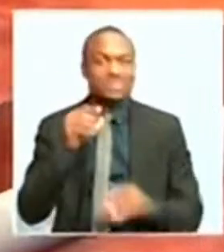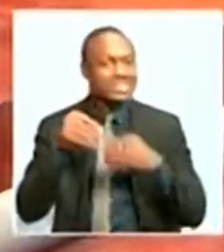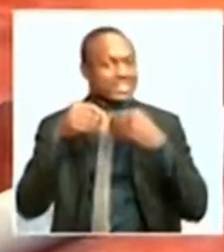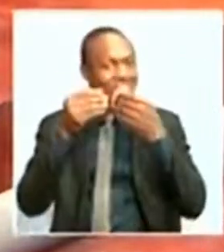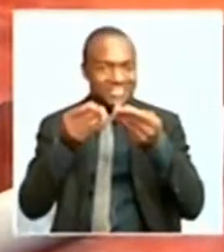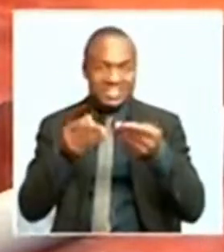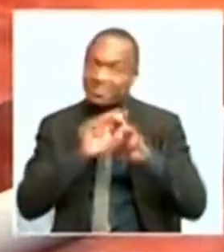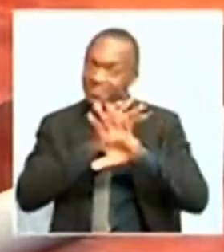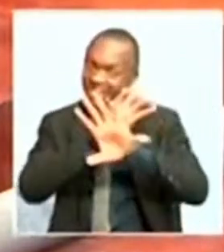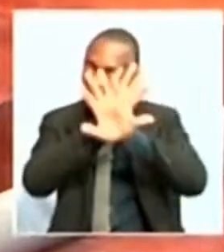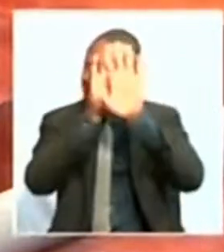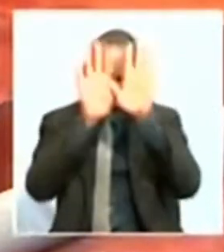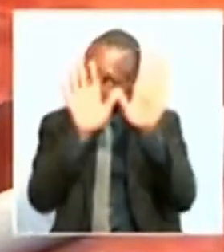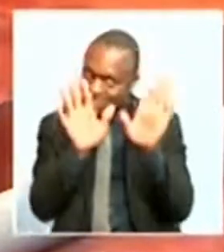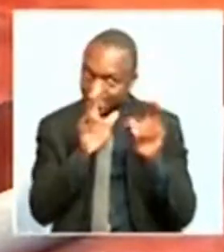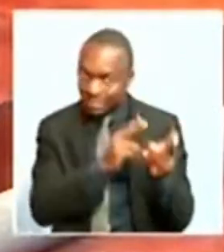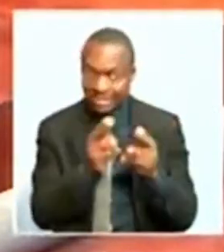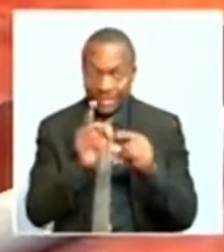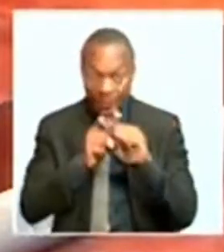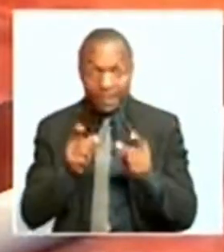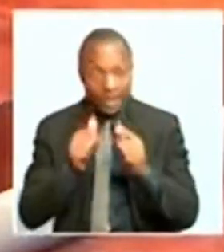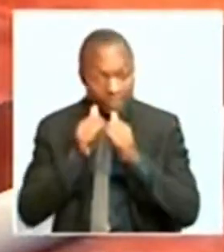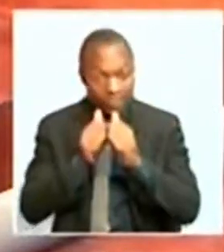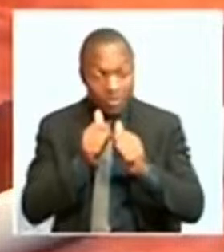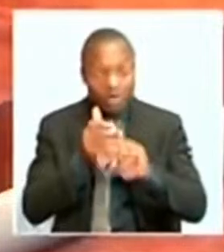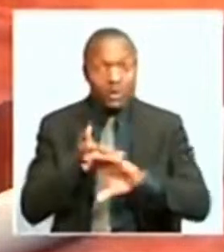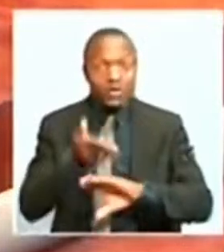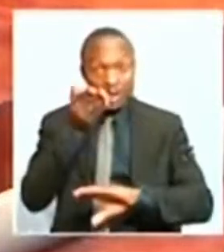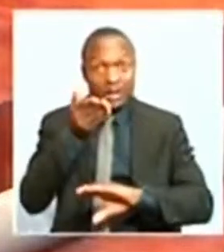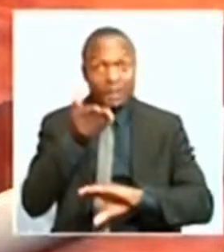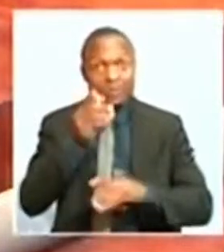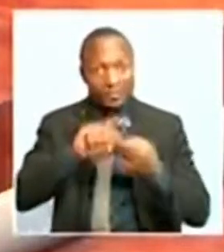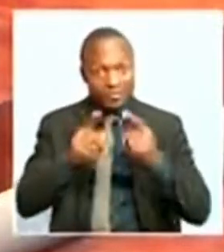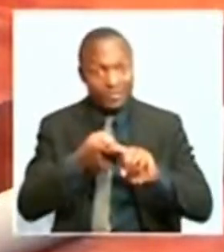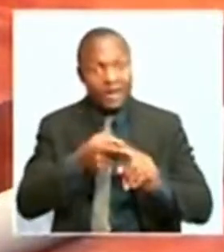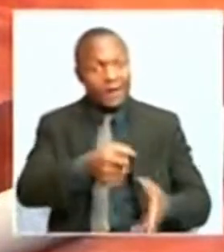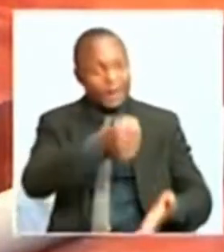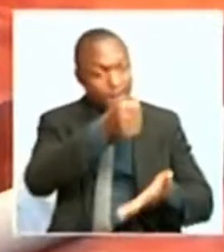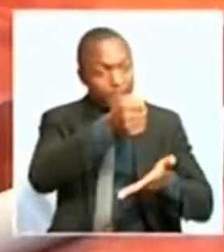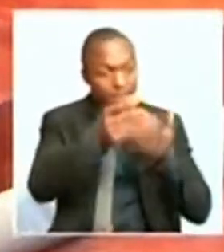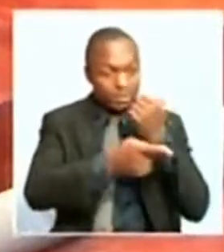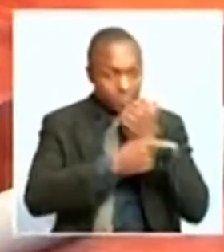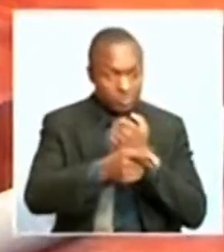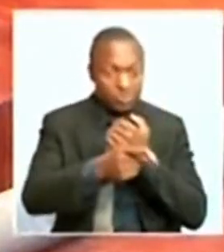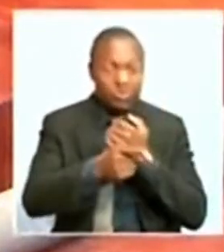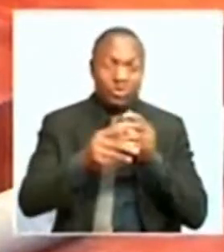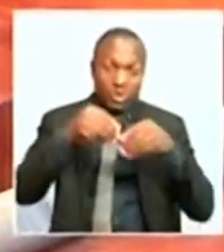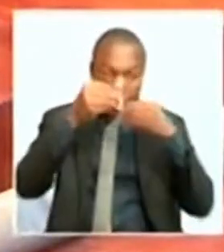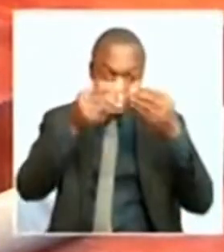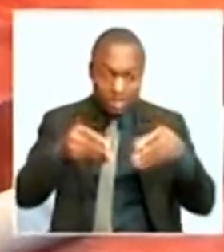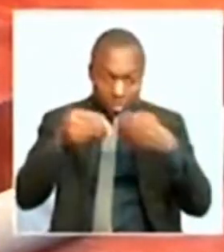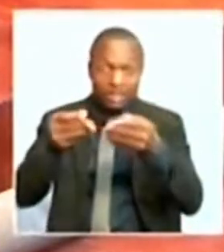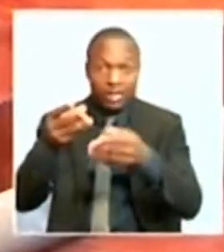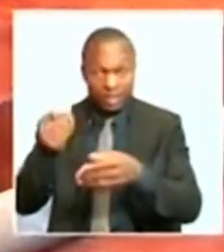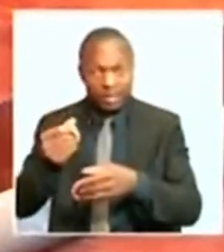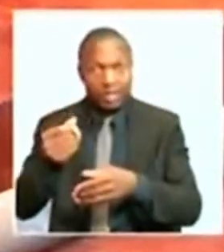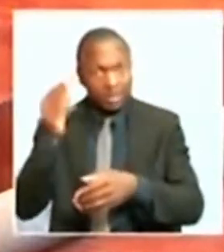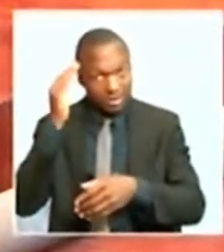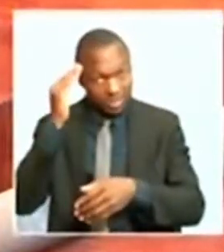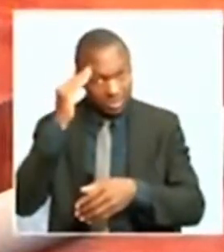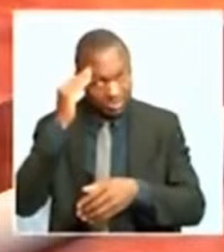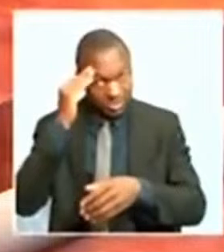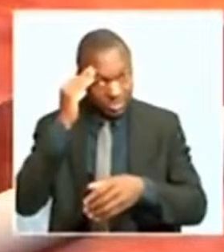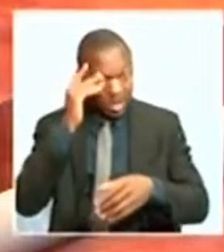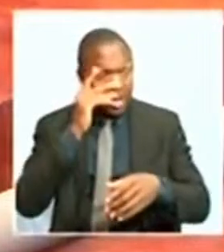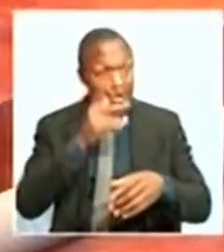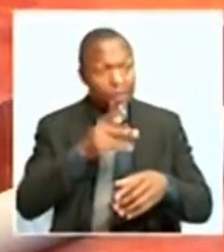categorical answer now, but I'll follow up with the colleagues who, in budget, who do the release of some resources. I do know that we did secure some money